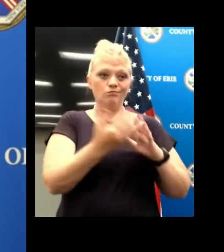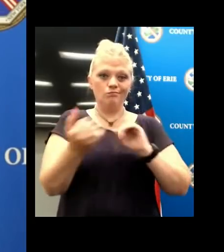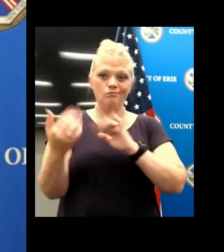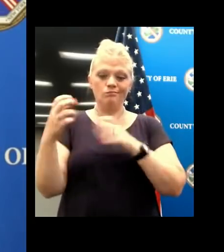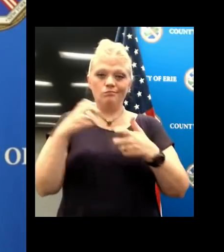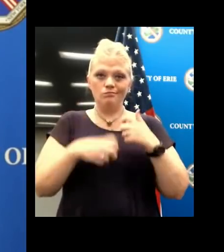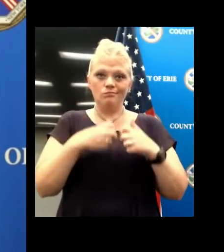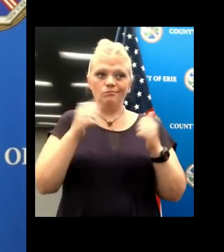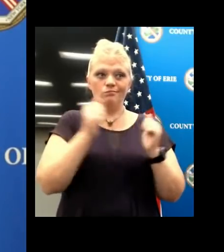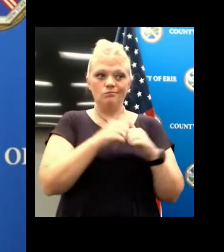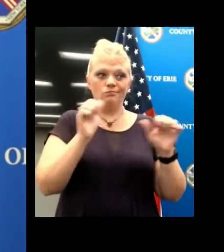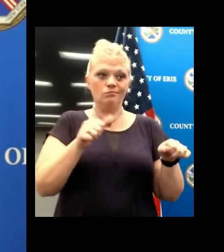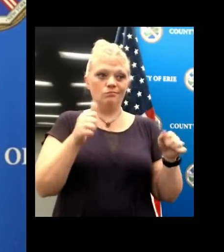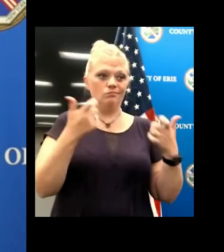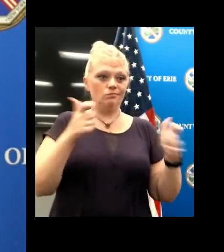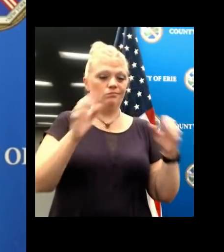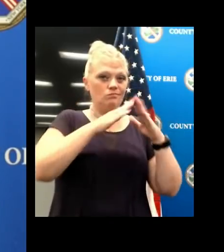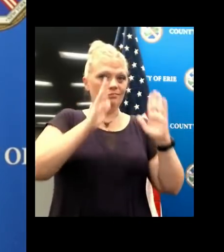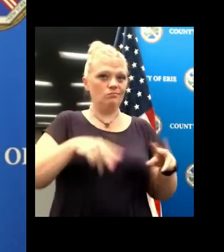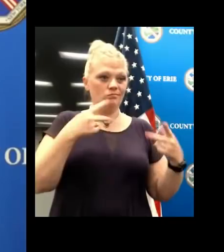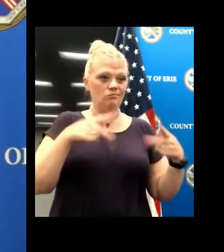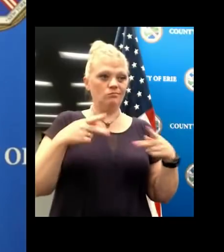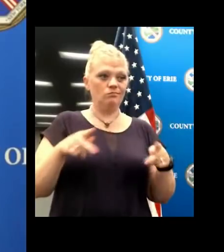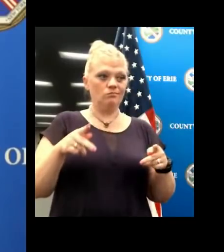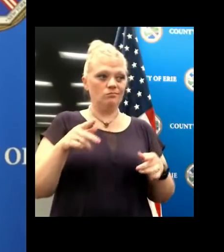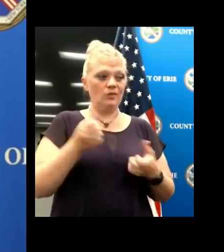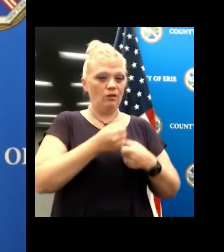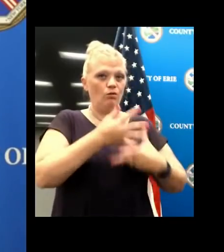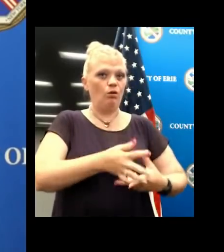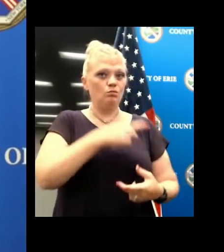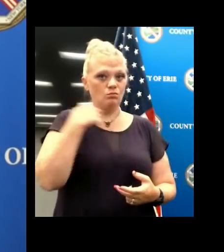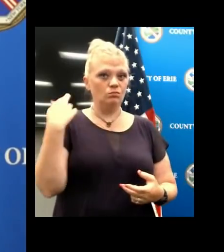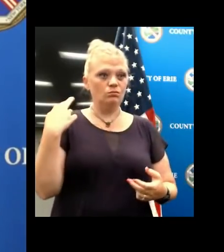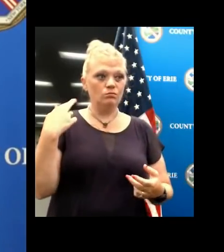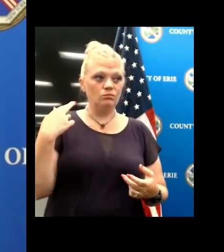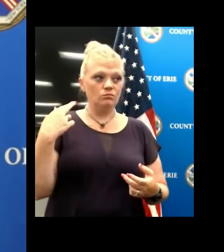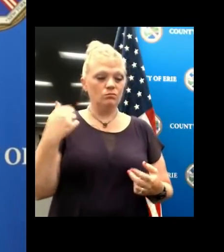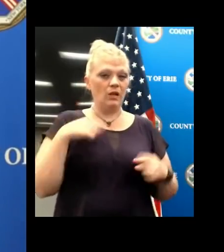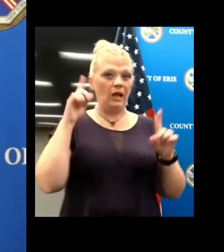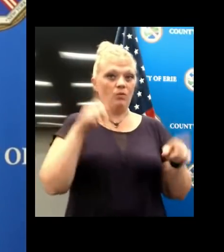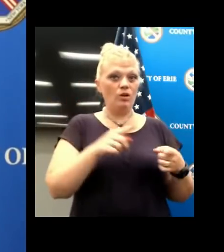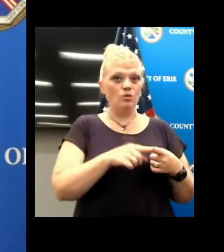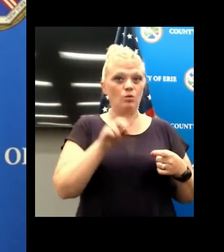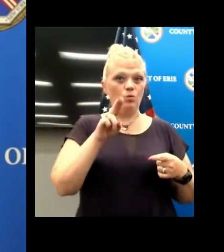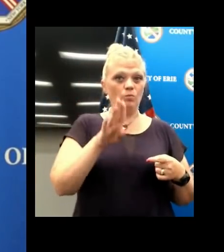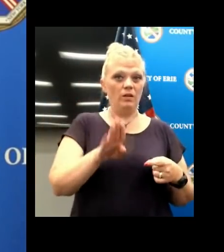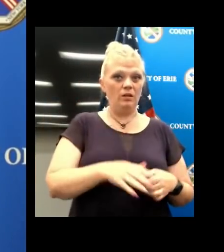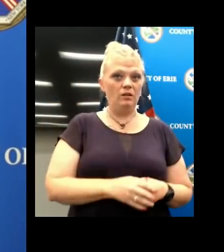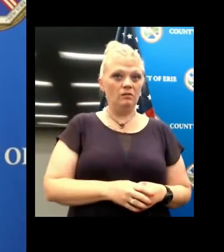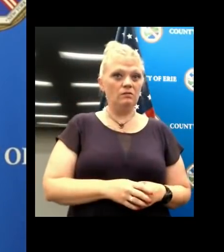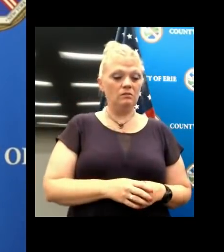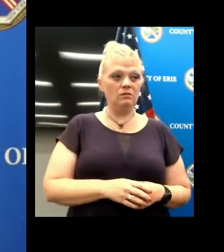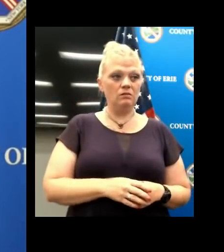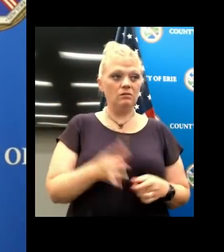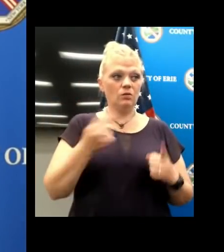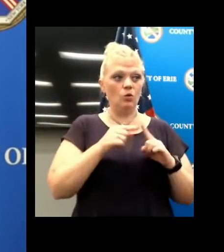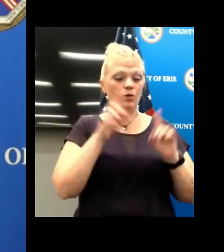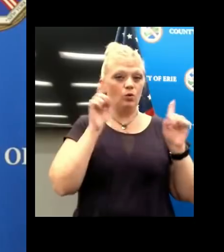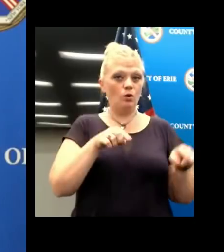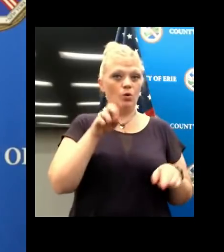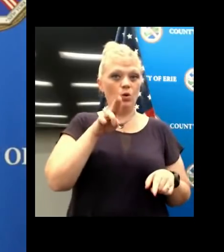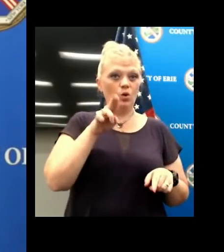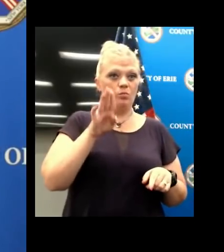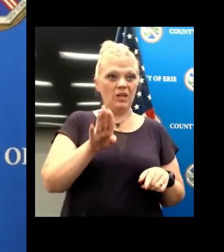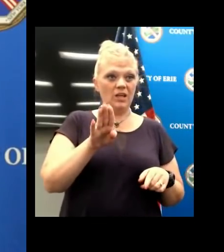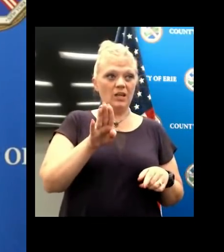associated with potential large house parties that are putting people at risk. I mean, I went to the University of Buffalo. And when you went to the University of Buffalo, at